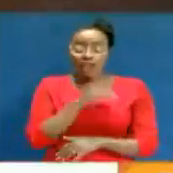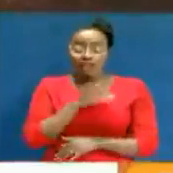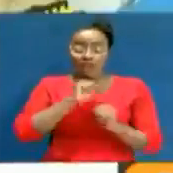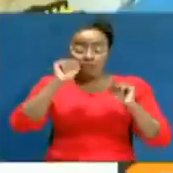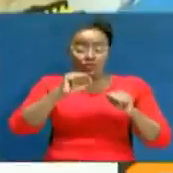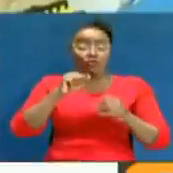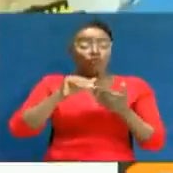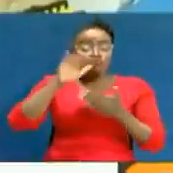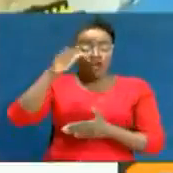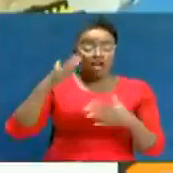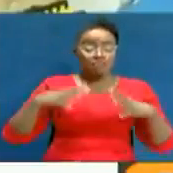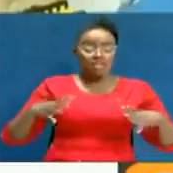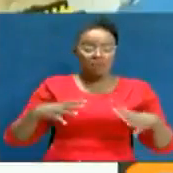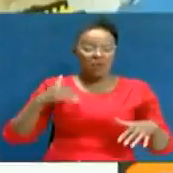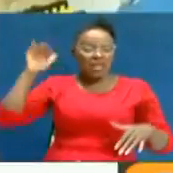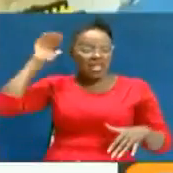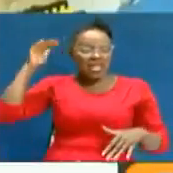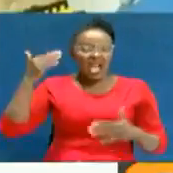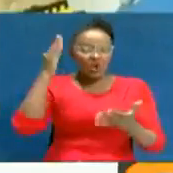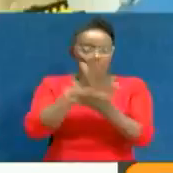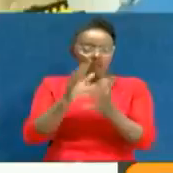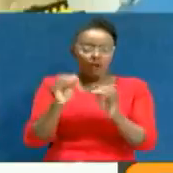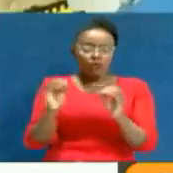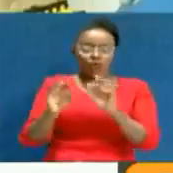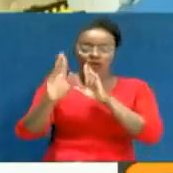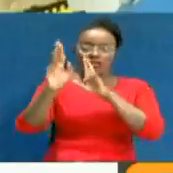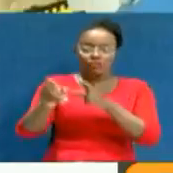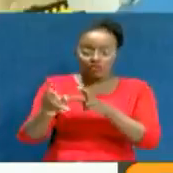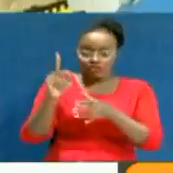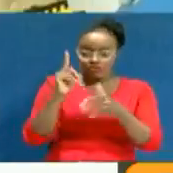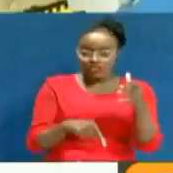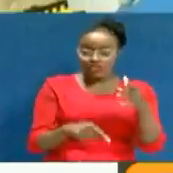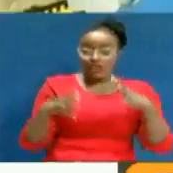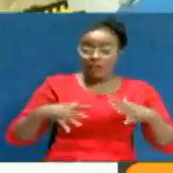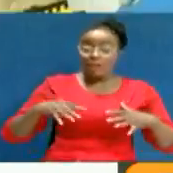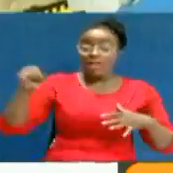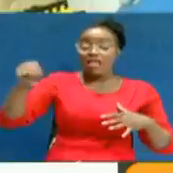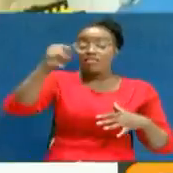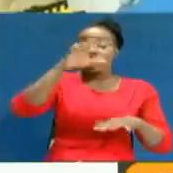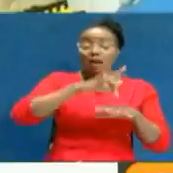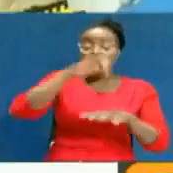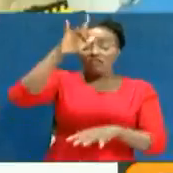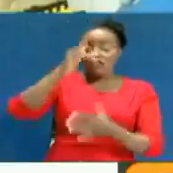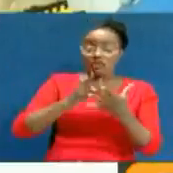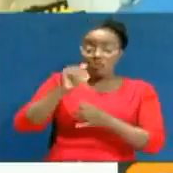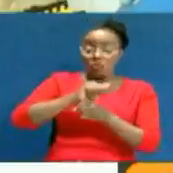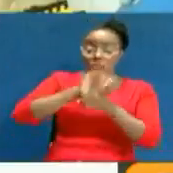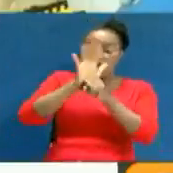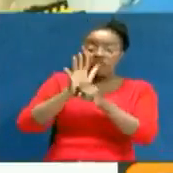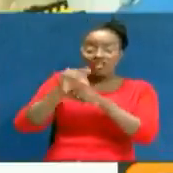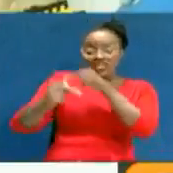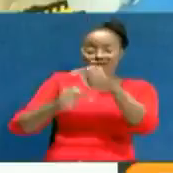could be higher. We are hearing of our unconfirmed reports that there are people who are infected with COVID-19 and are